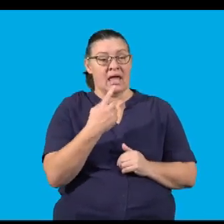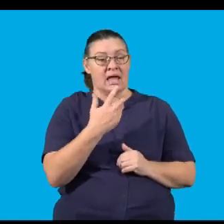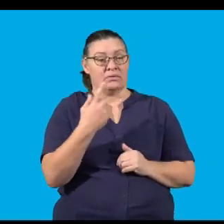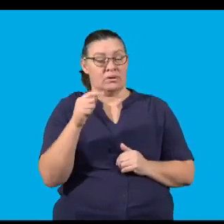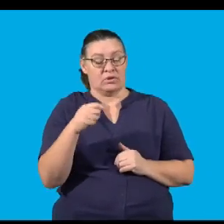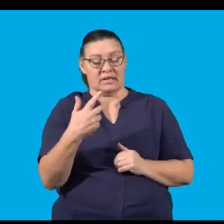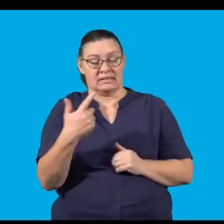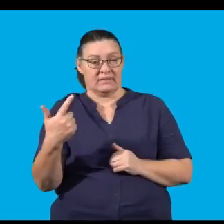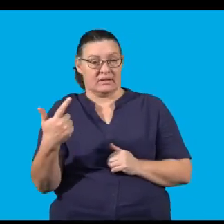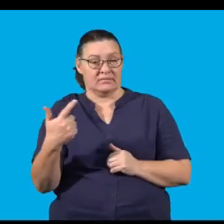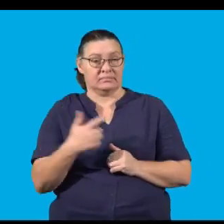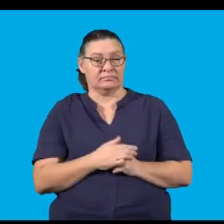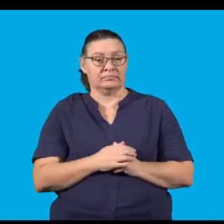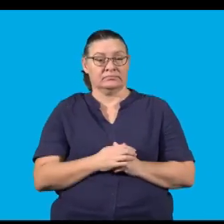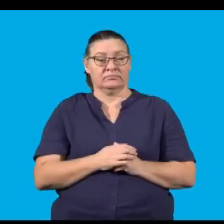81.87